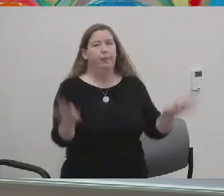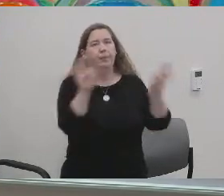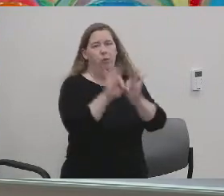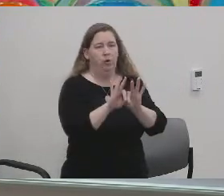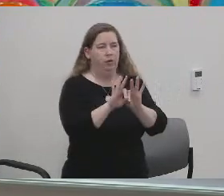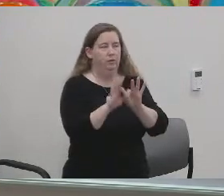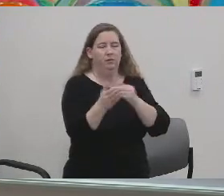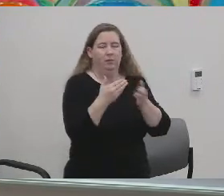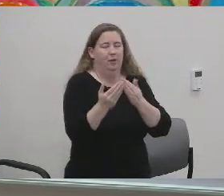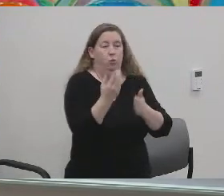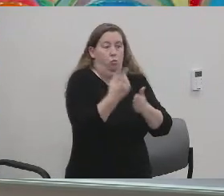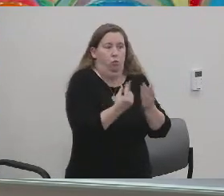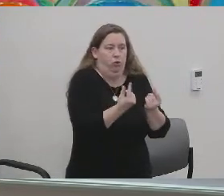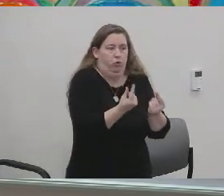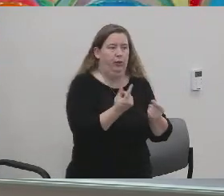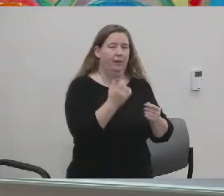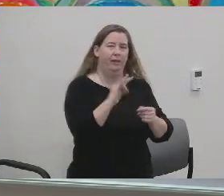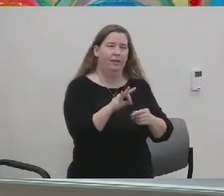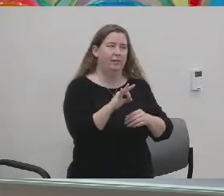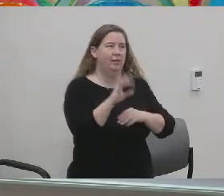it's projectors or